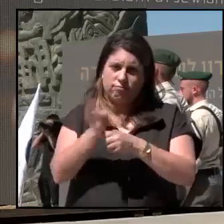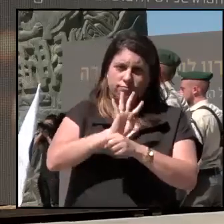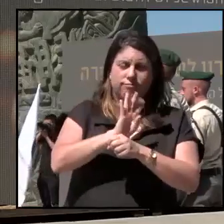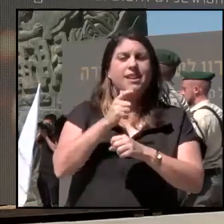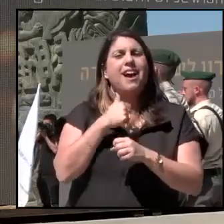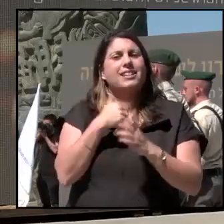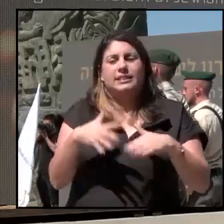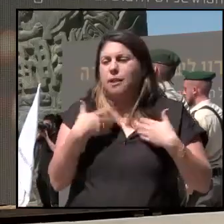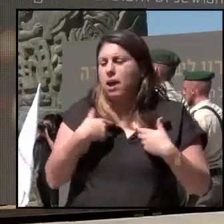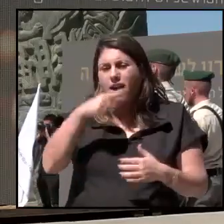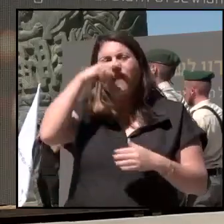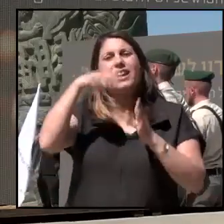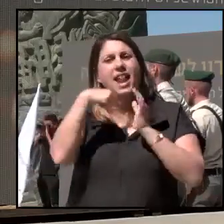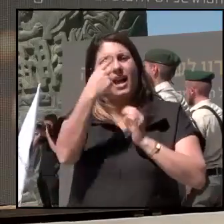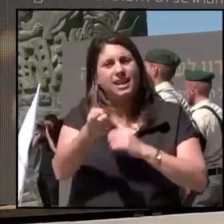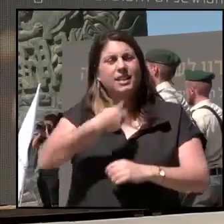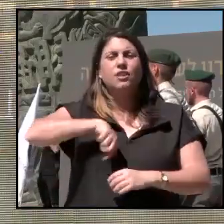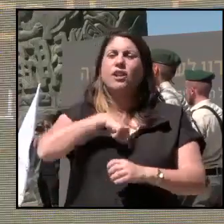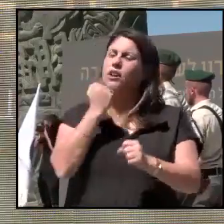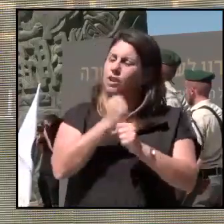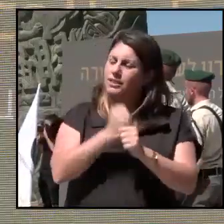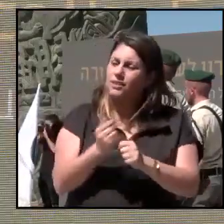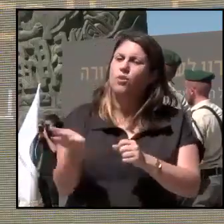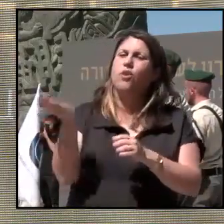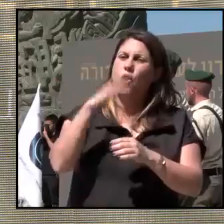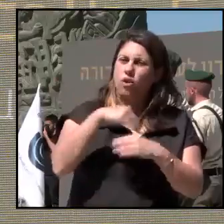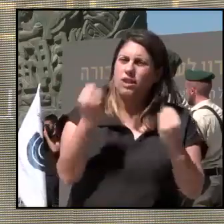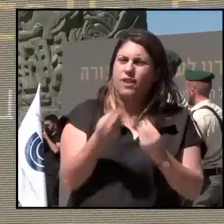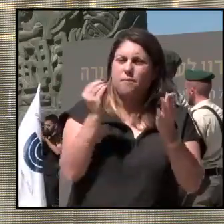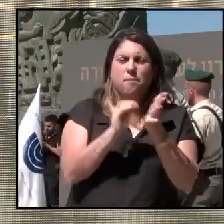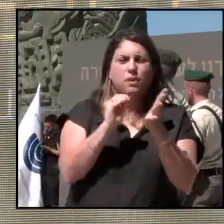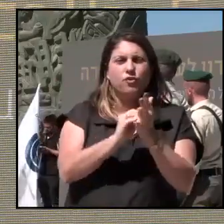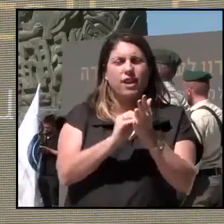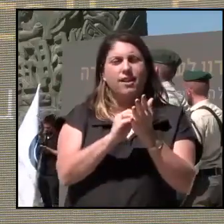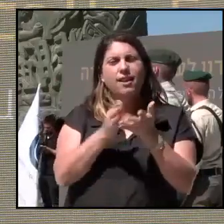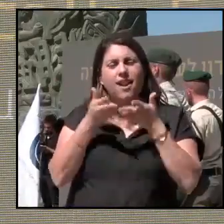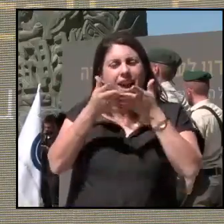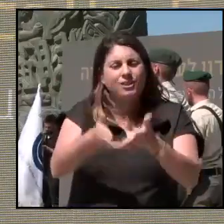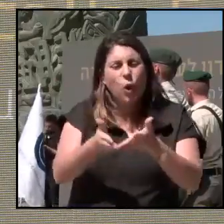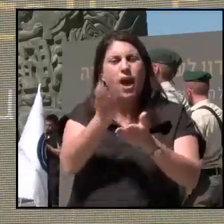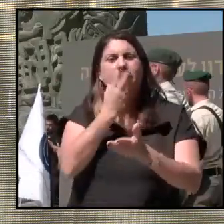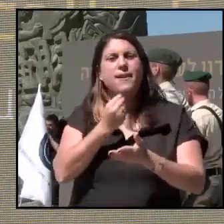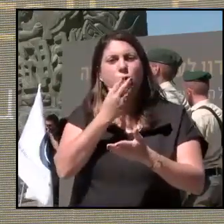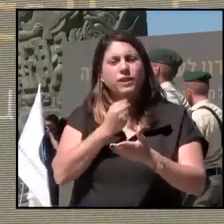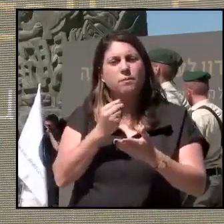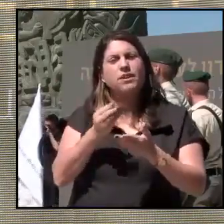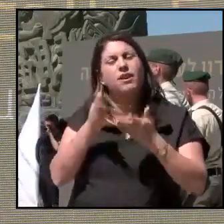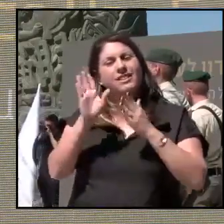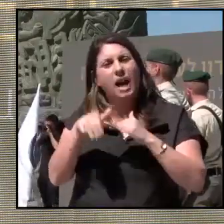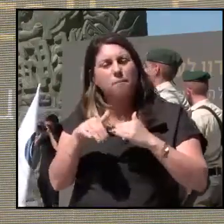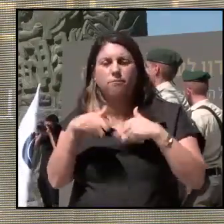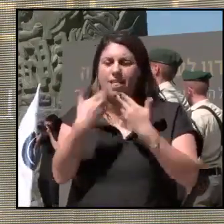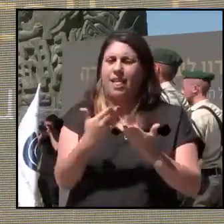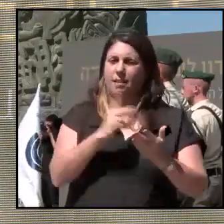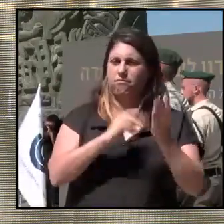our organization has made further inroads in illuminating the chronicles of Jewish rescuers for both academics